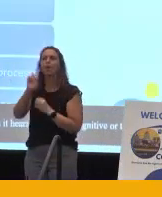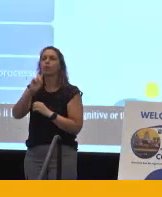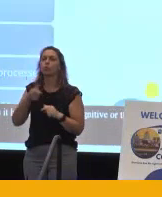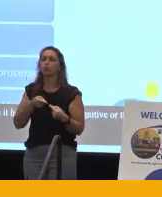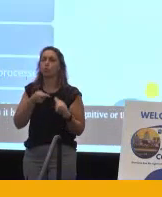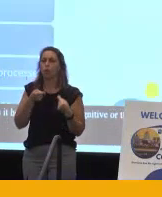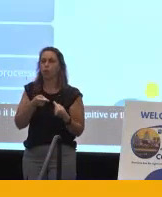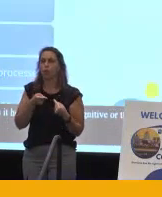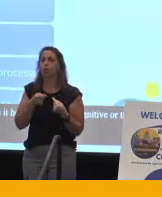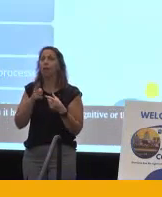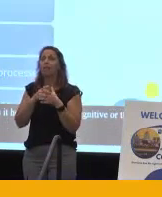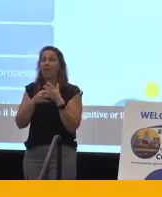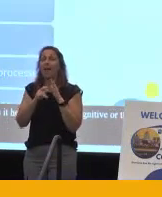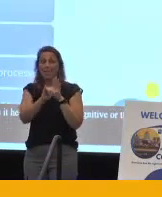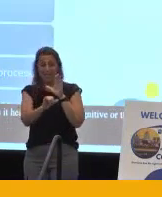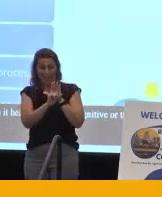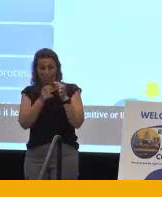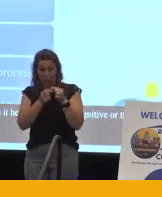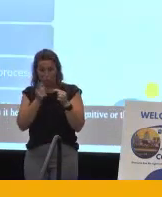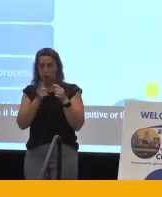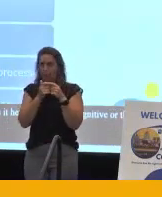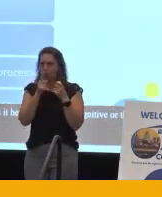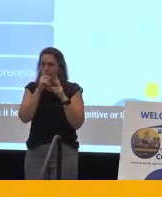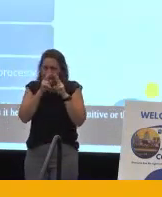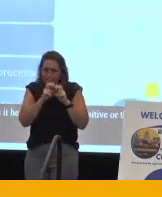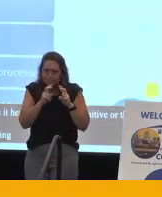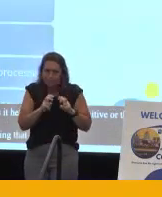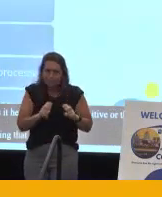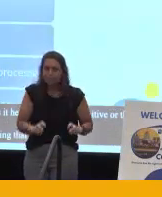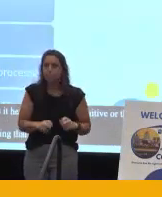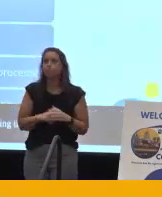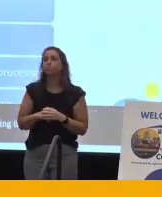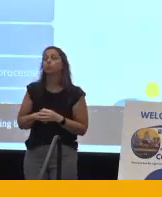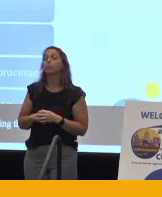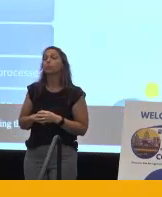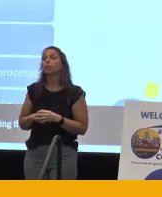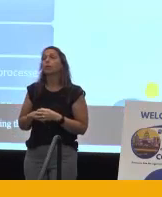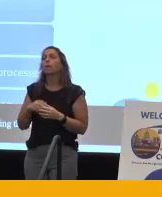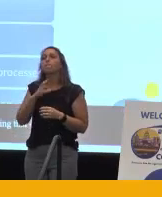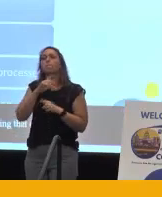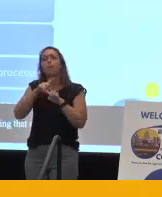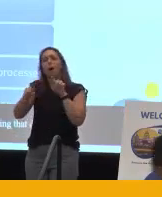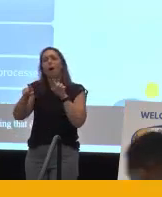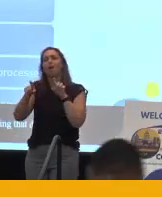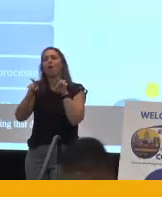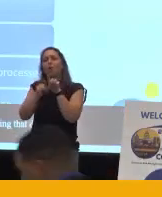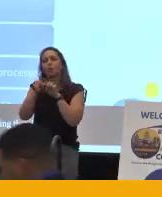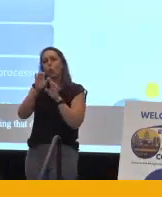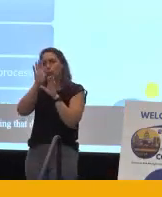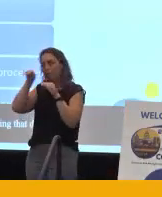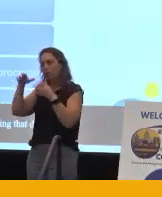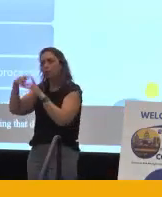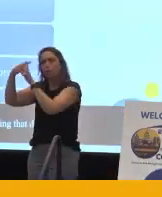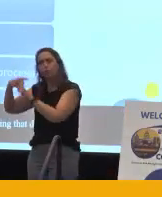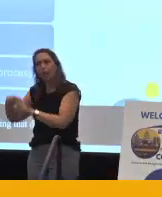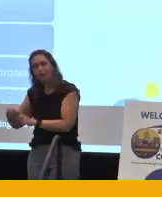really breaking that down? But also, as you heard earlier in some of the presentations, what are their strengths? How can we play into that? How do we